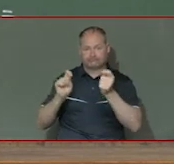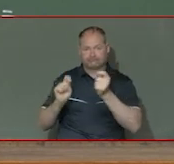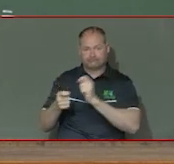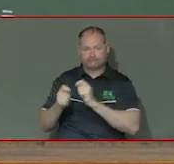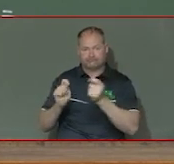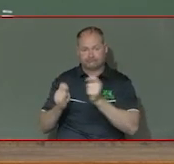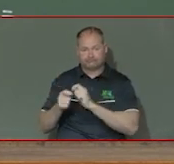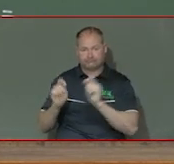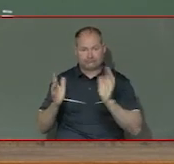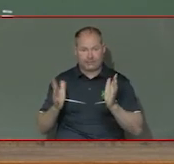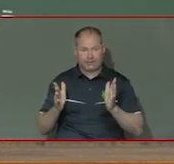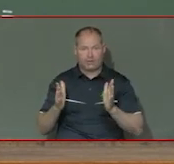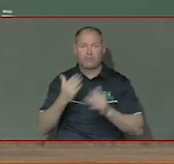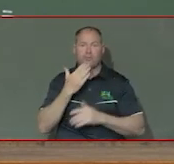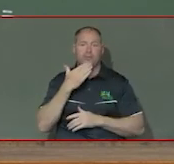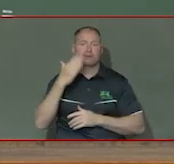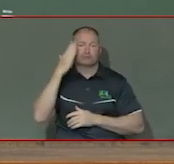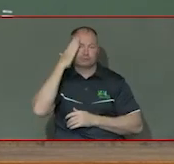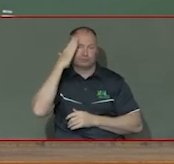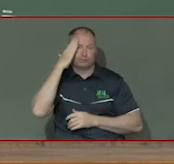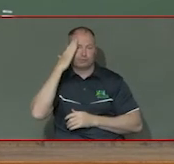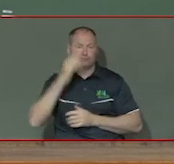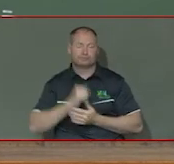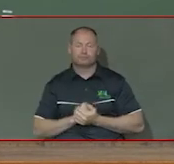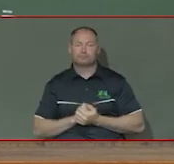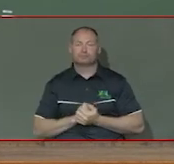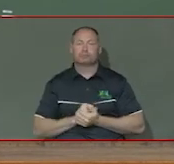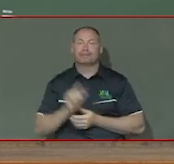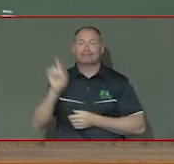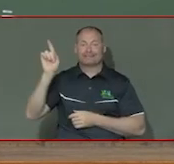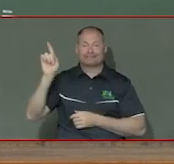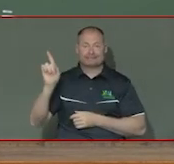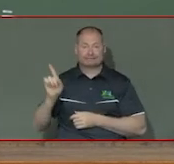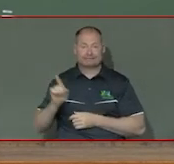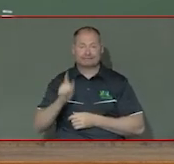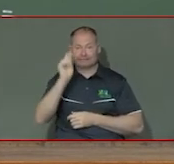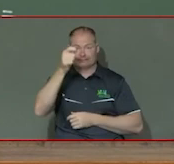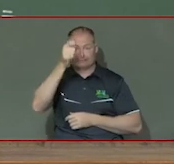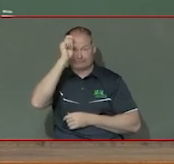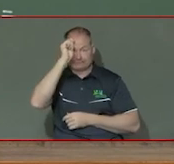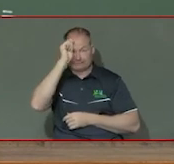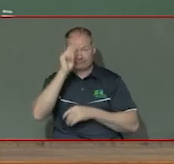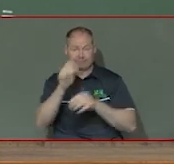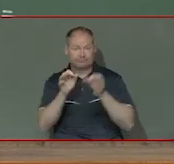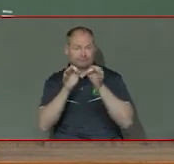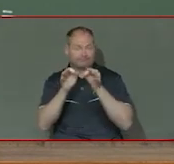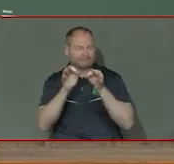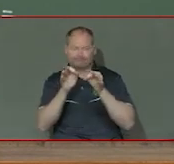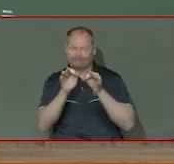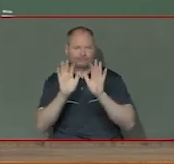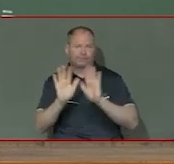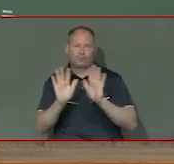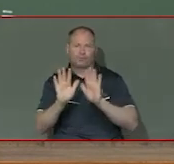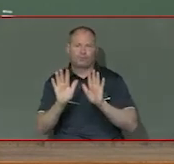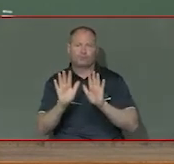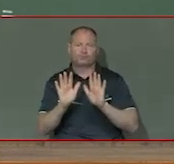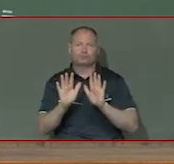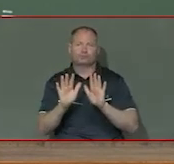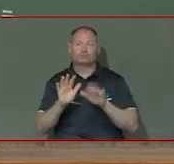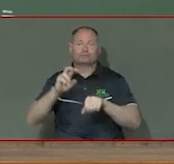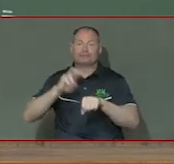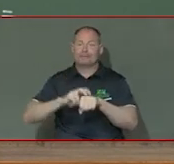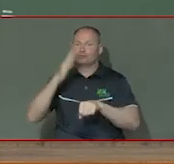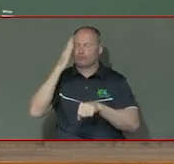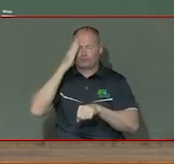tan to cot. But that is not in your syllabus, not in the CAP syllabus, it was in the previous syllabus. Let's look at